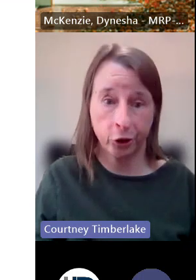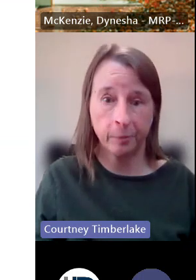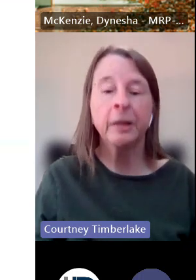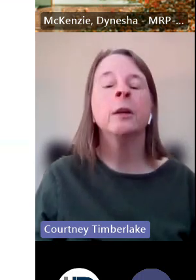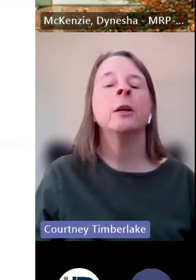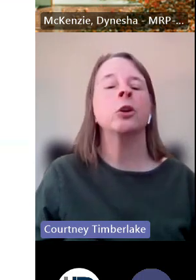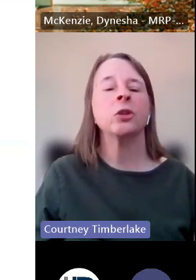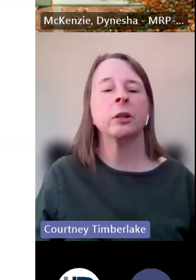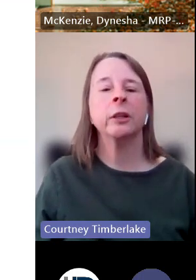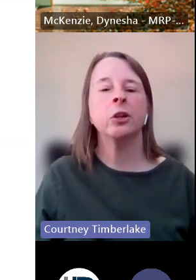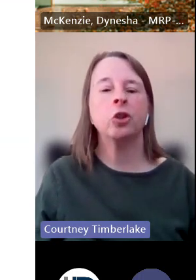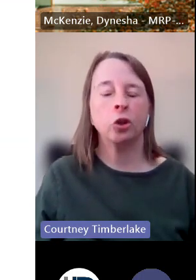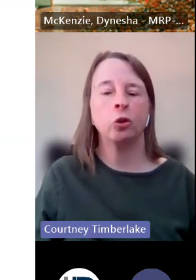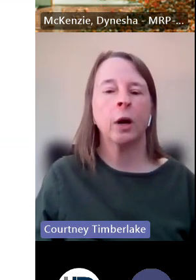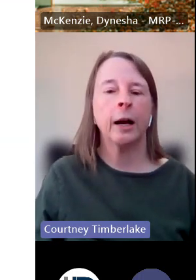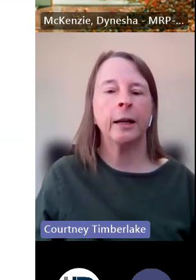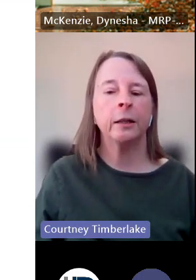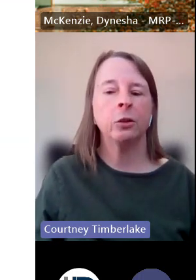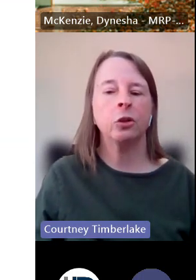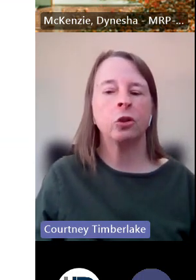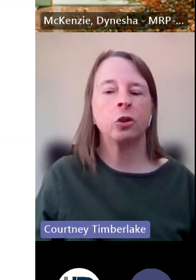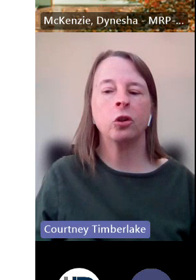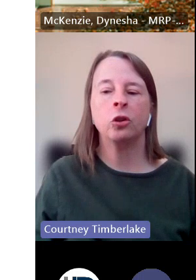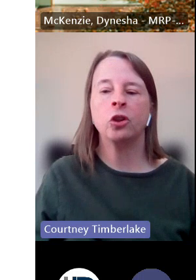including leadership, you still need to